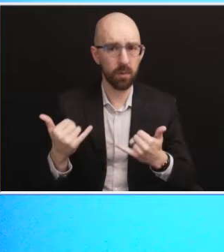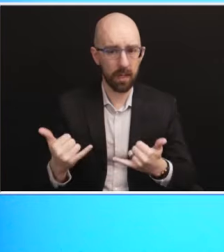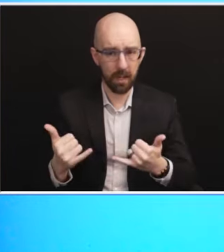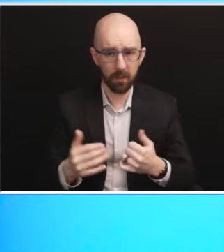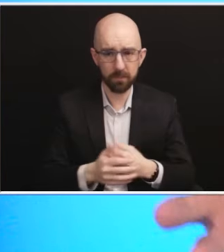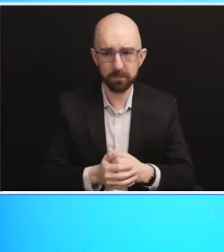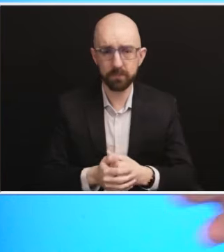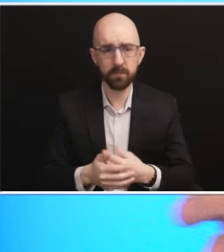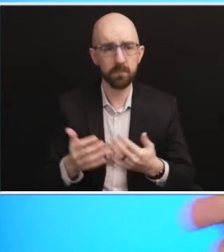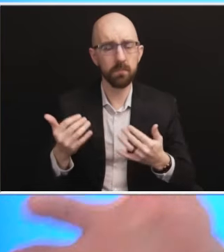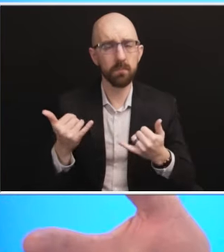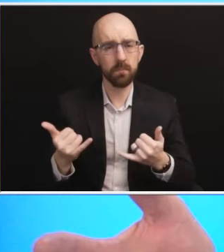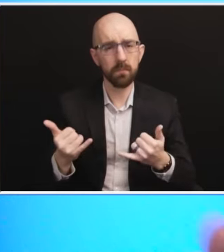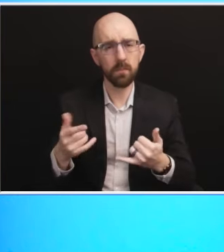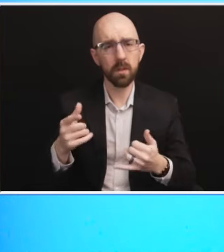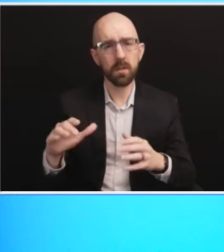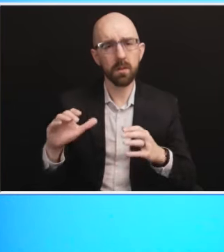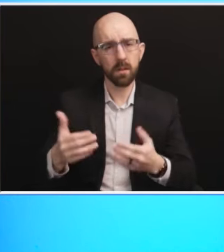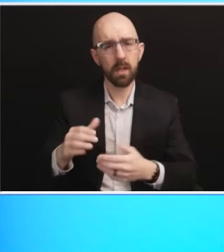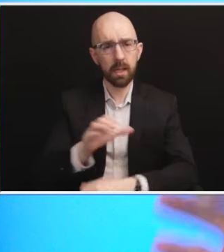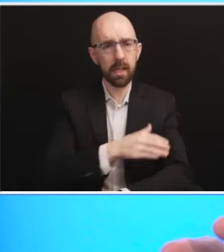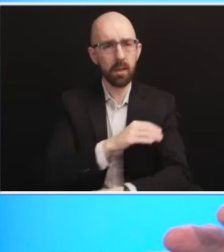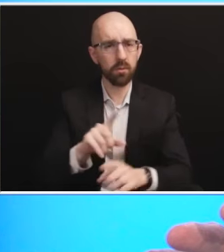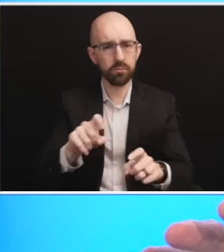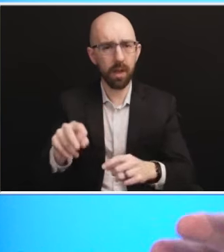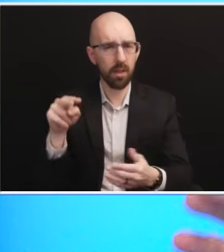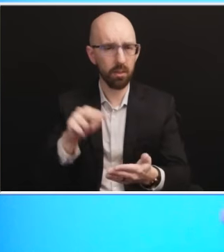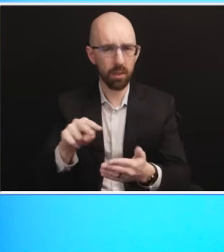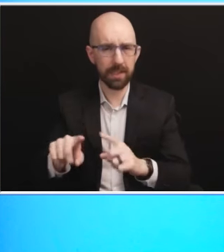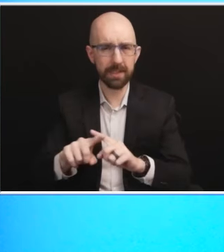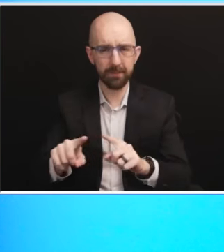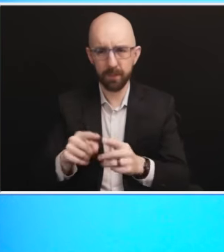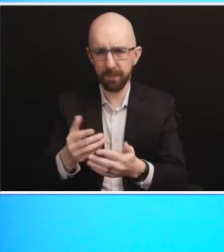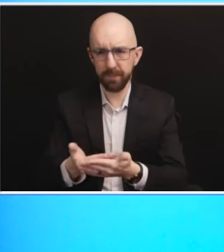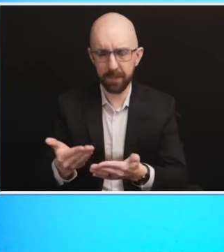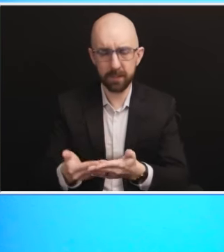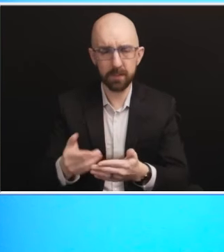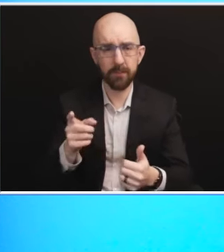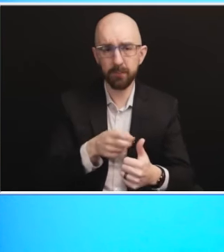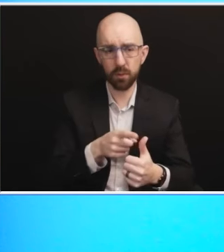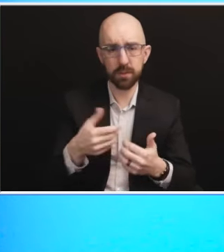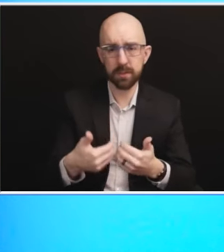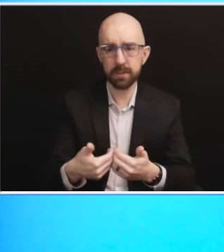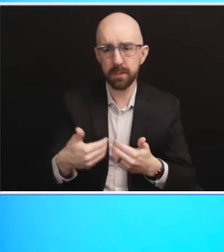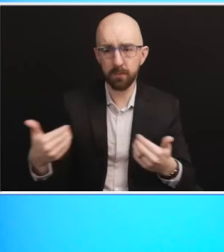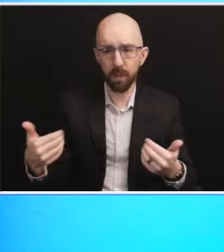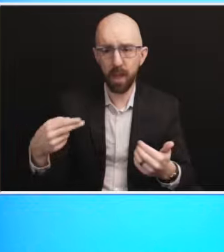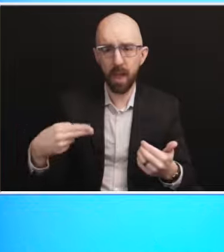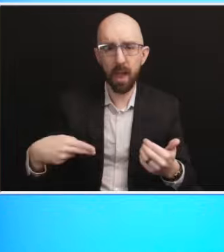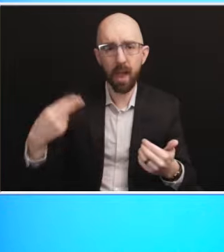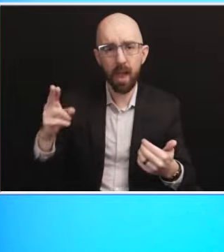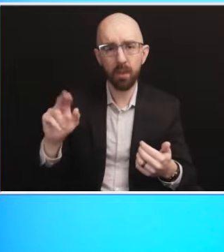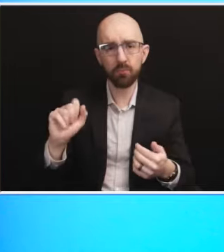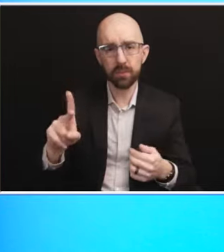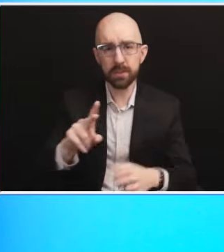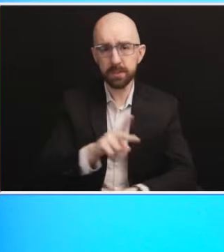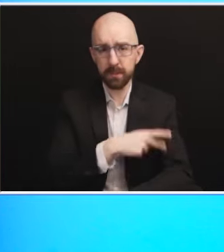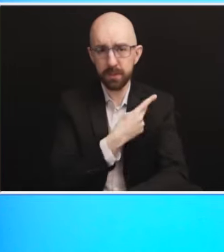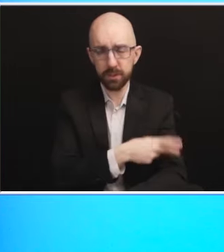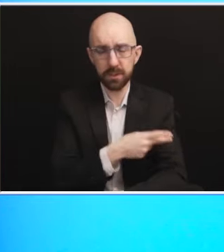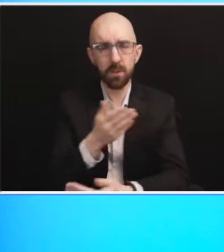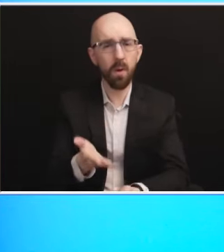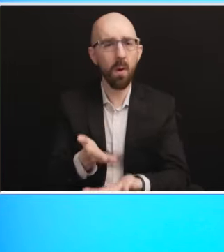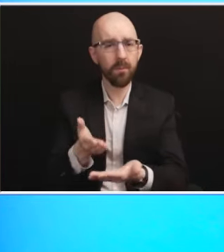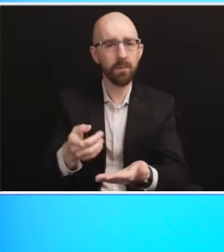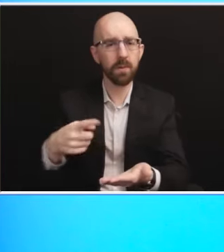clinical trials is looking at a couple of different things. The first one is separating out the highest risk patients and offering them potentially